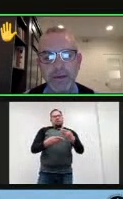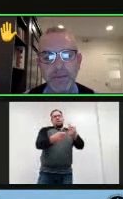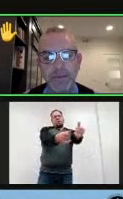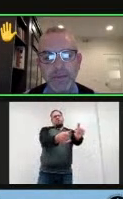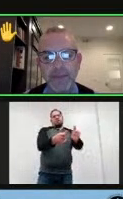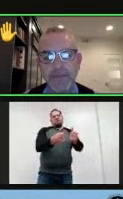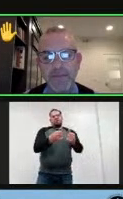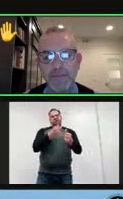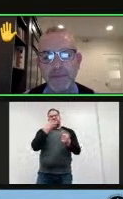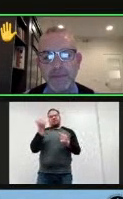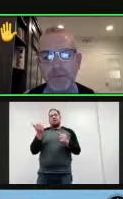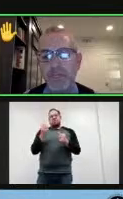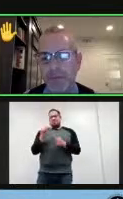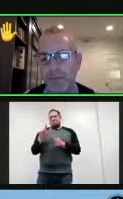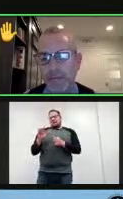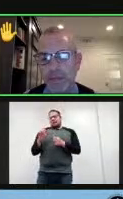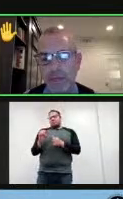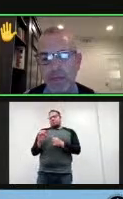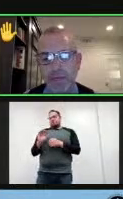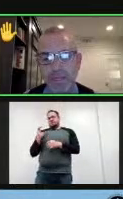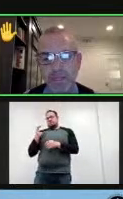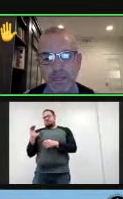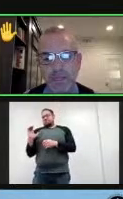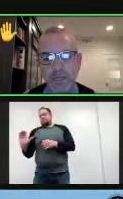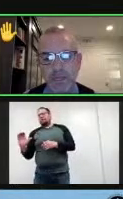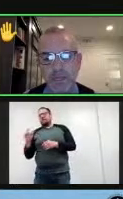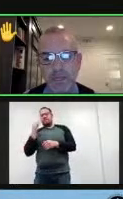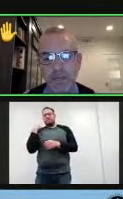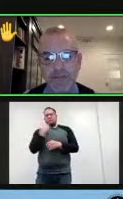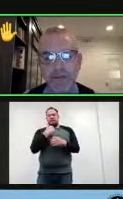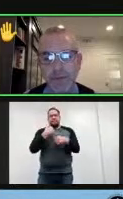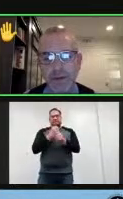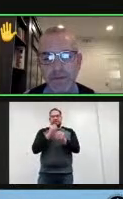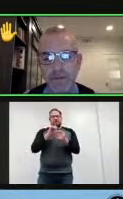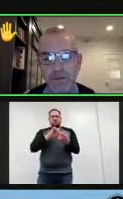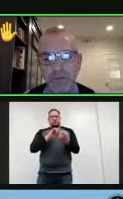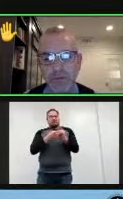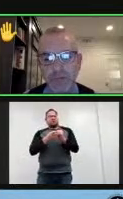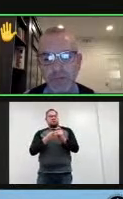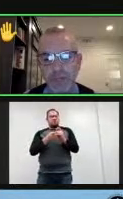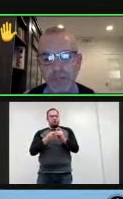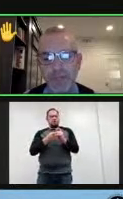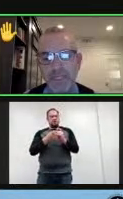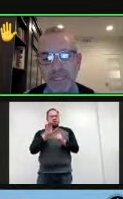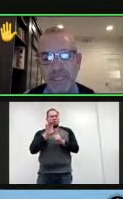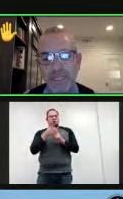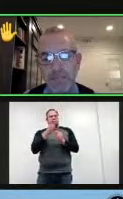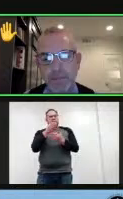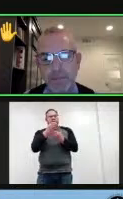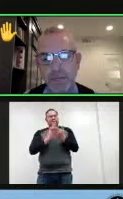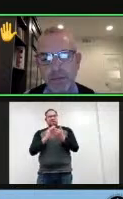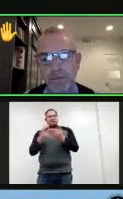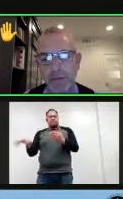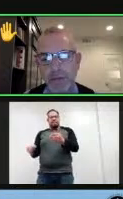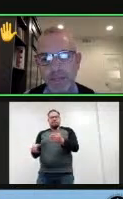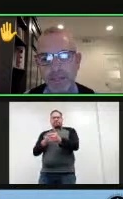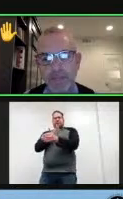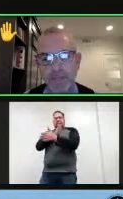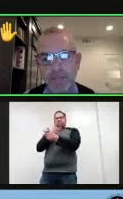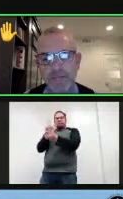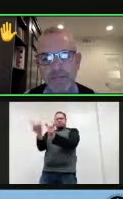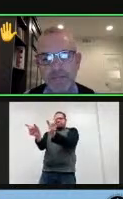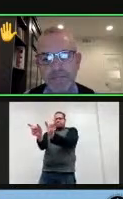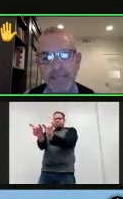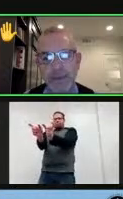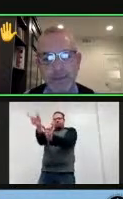thing that we don't, but it might, if we do make that change, and it might flow better if the cultural humility precedes the multicultural competence. It